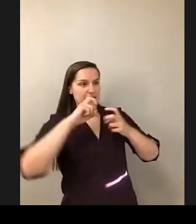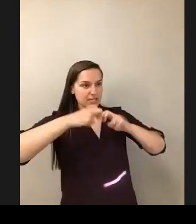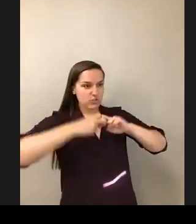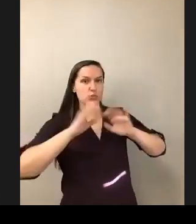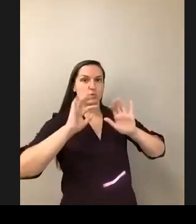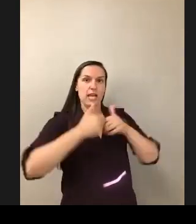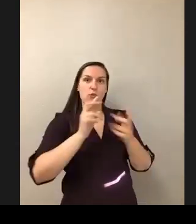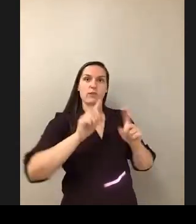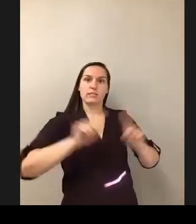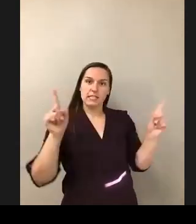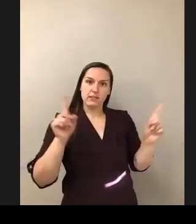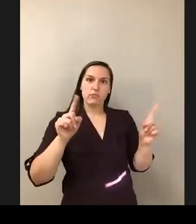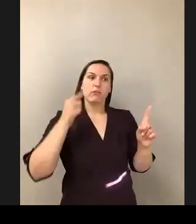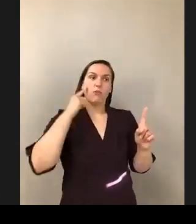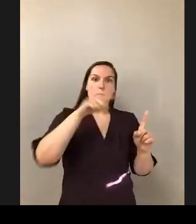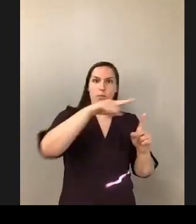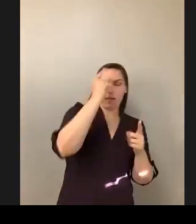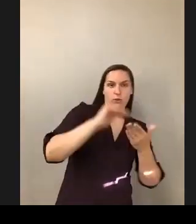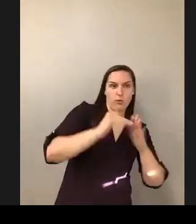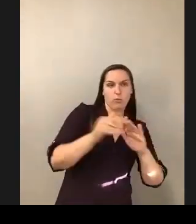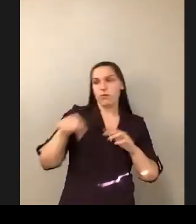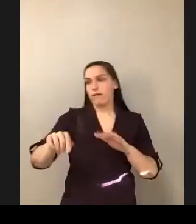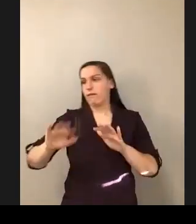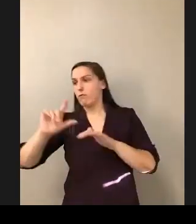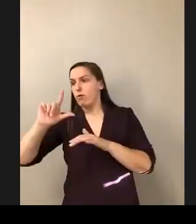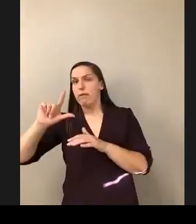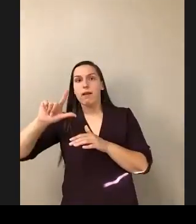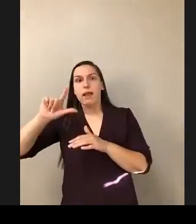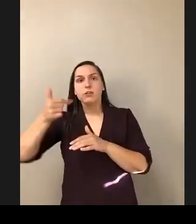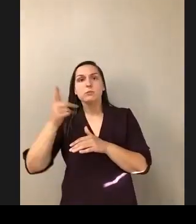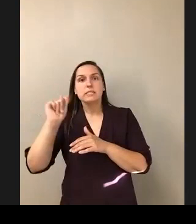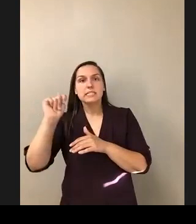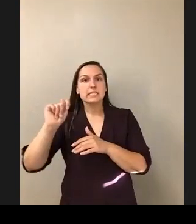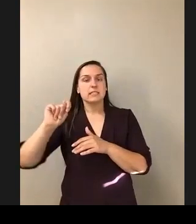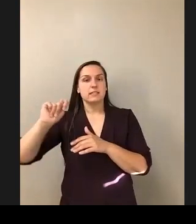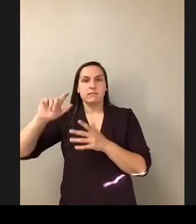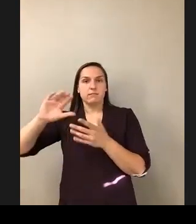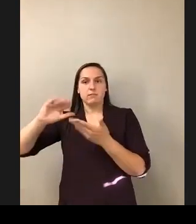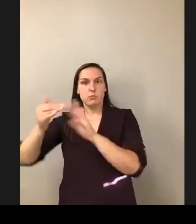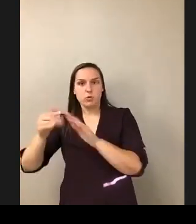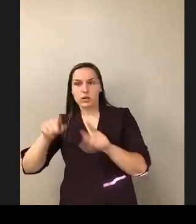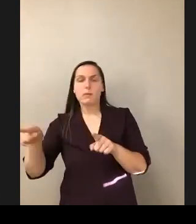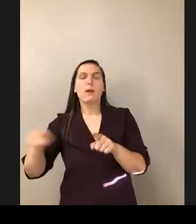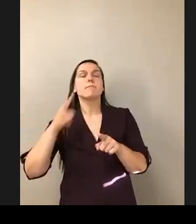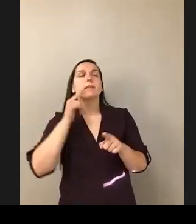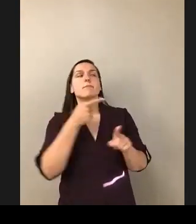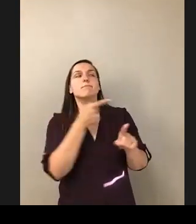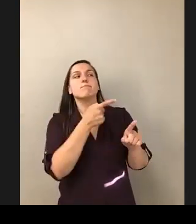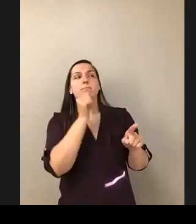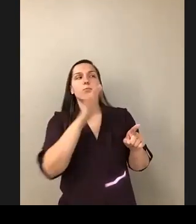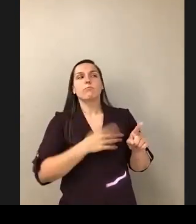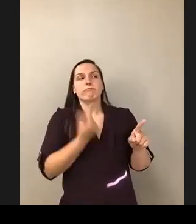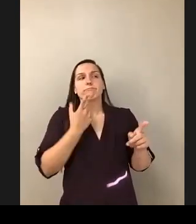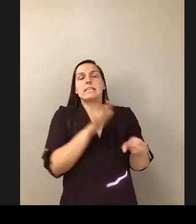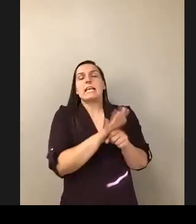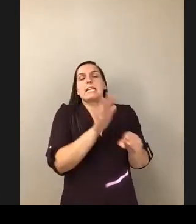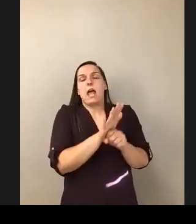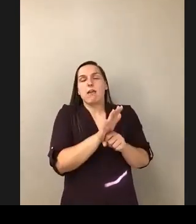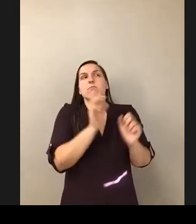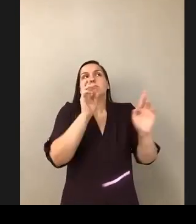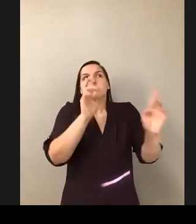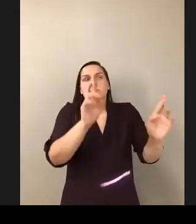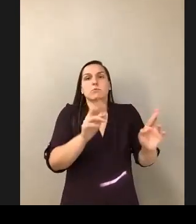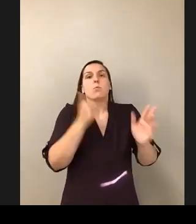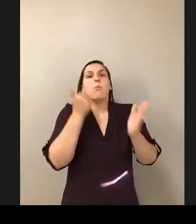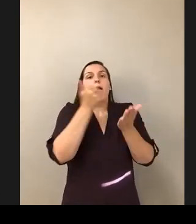maybe the Black community or the, other communities. But we think that she gets us enough that she'll at least be helpful in us trying